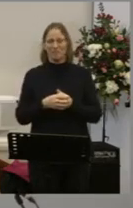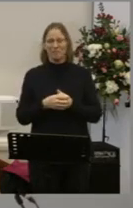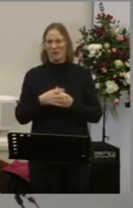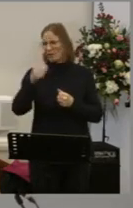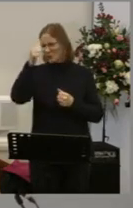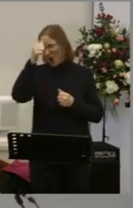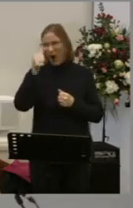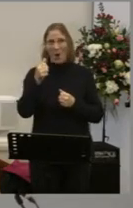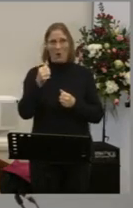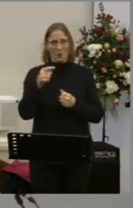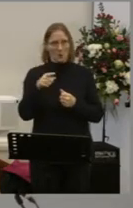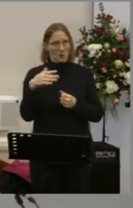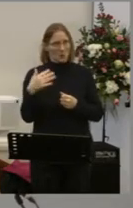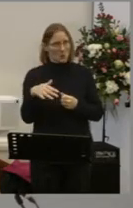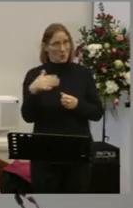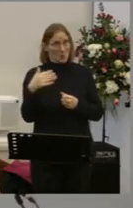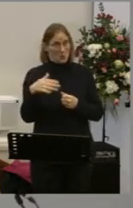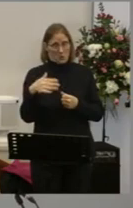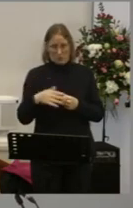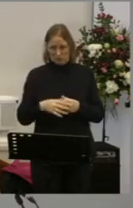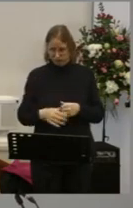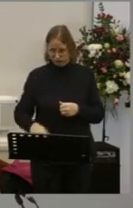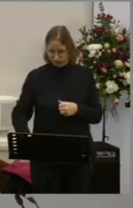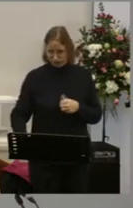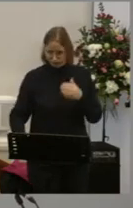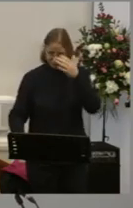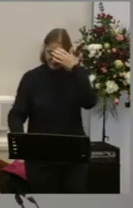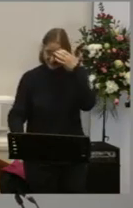You know you got to check your bank balance Before you go and get the interval ice creams